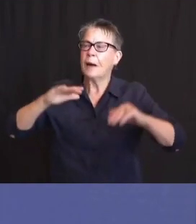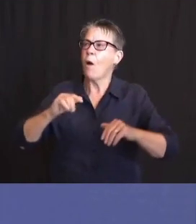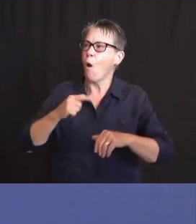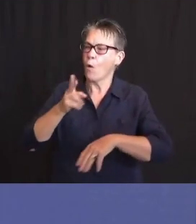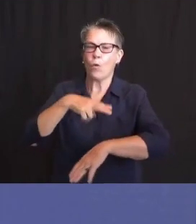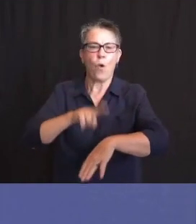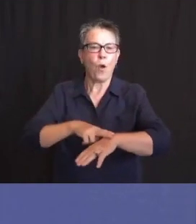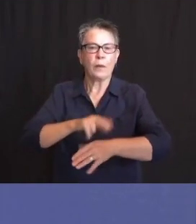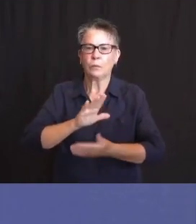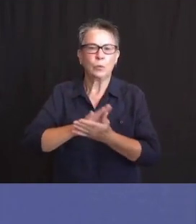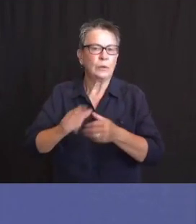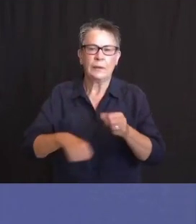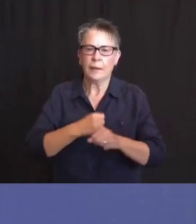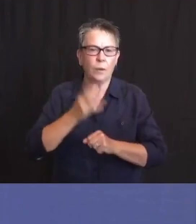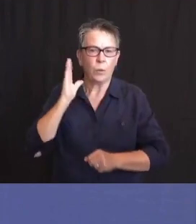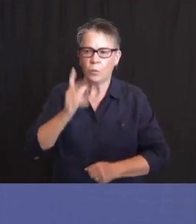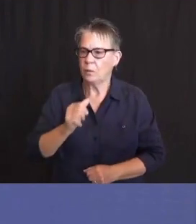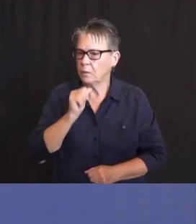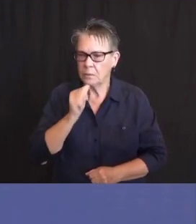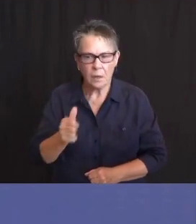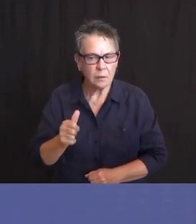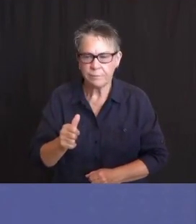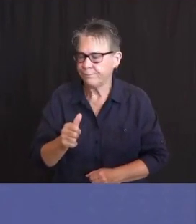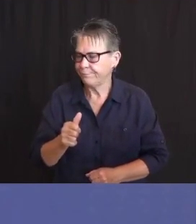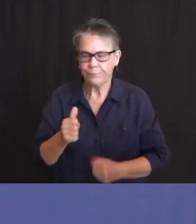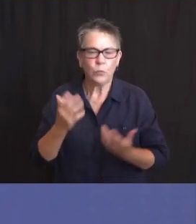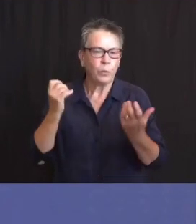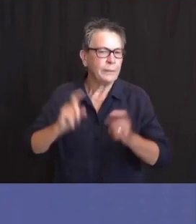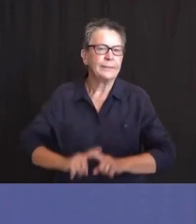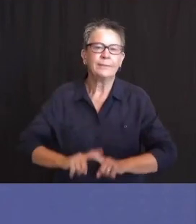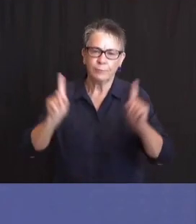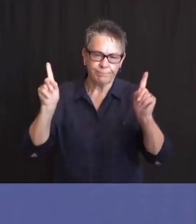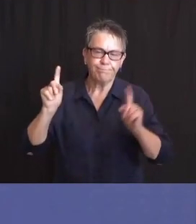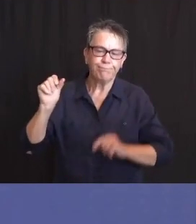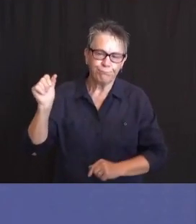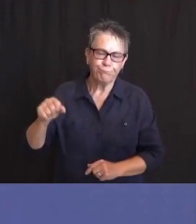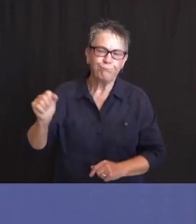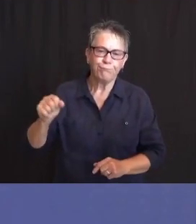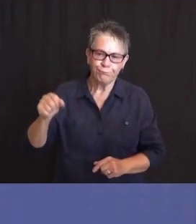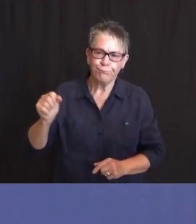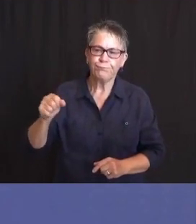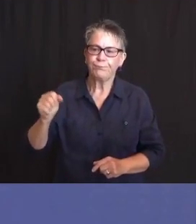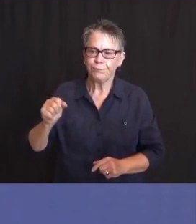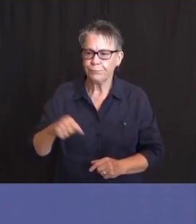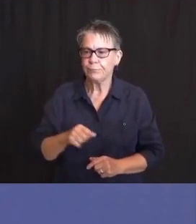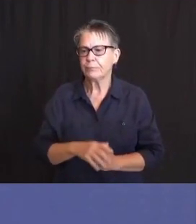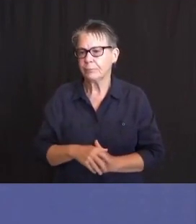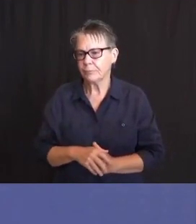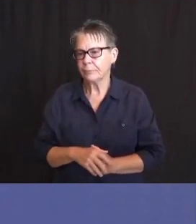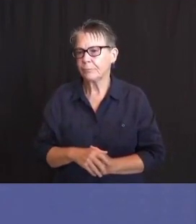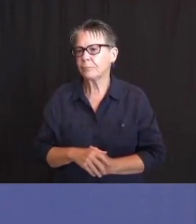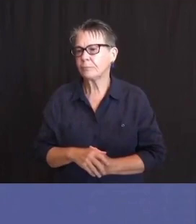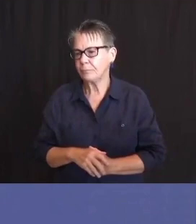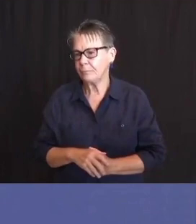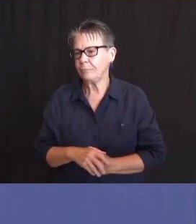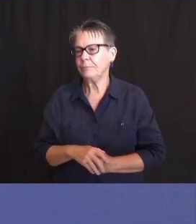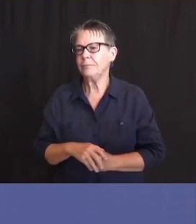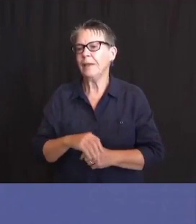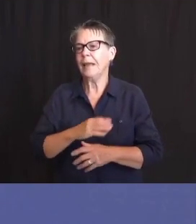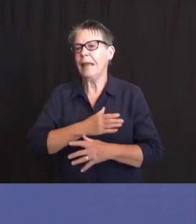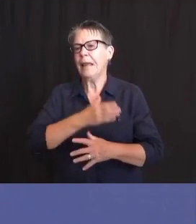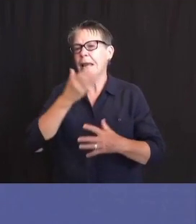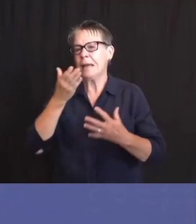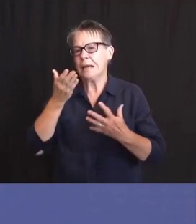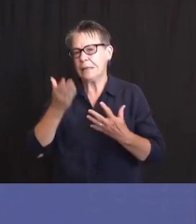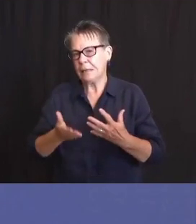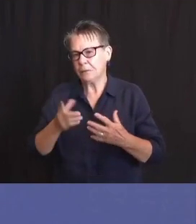It's not going to be normal. Secondly, we will try to get as much flexibility as humanly possible into